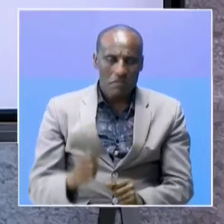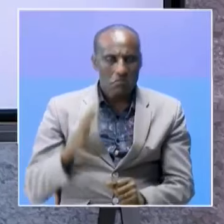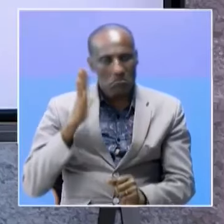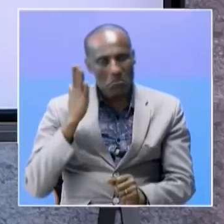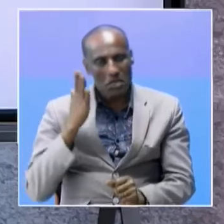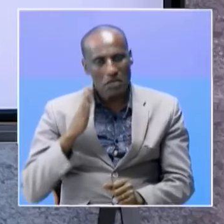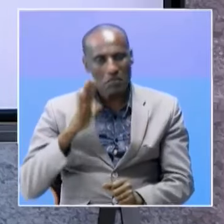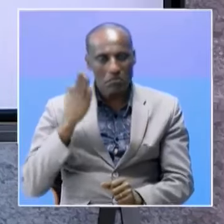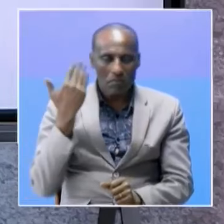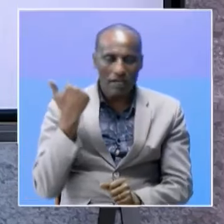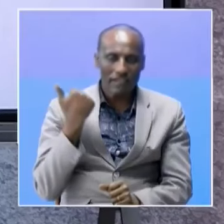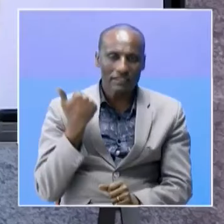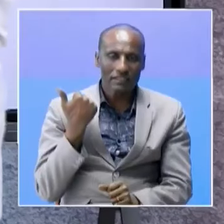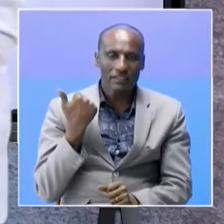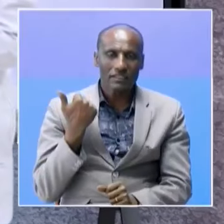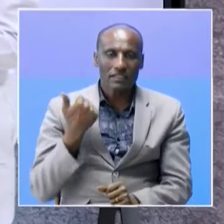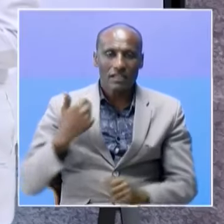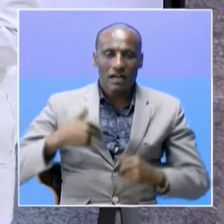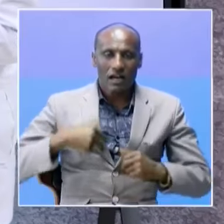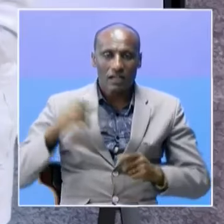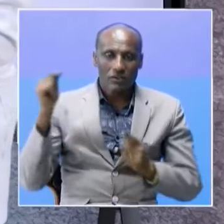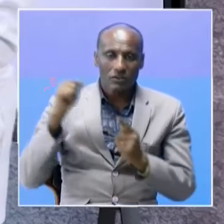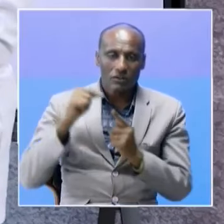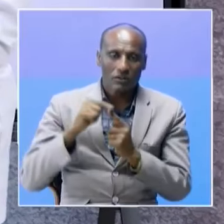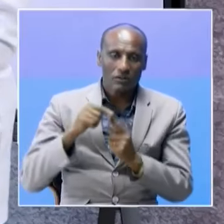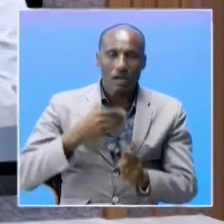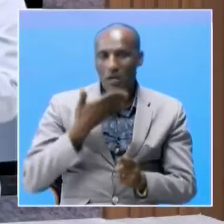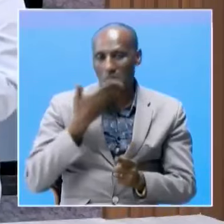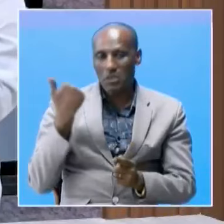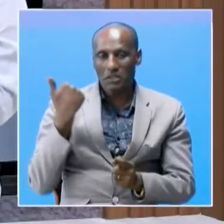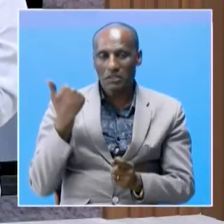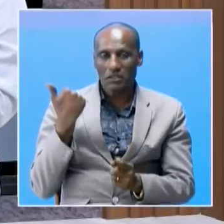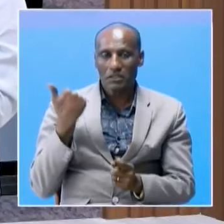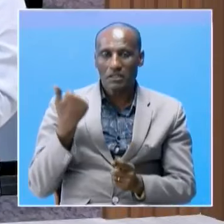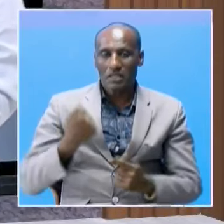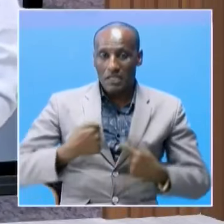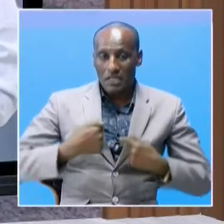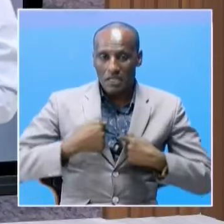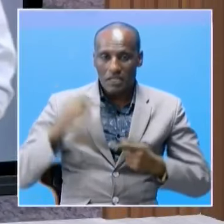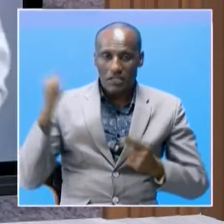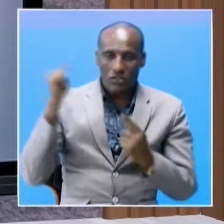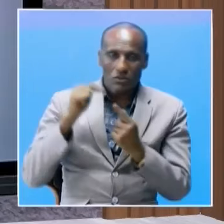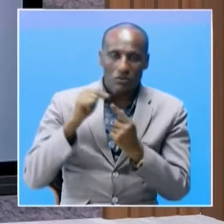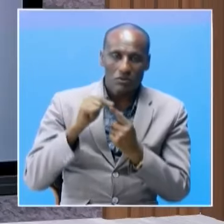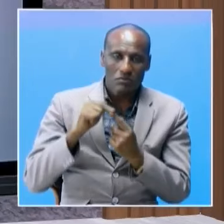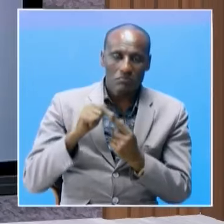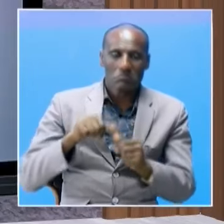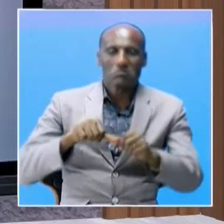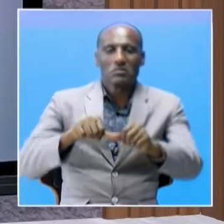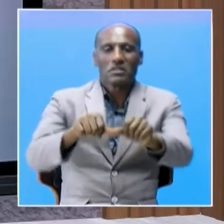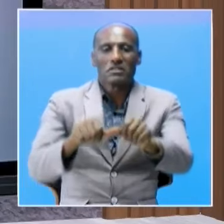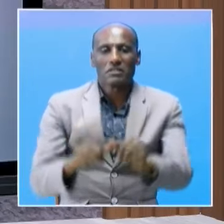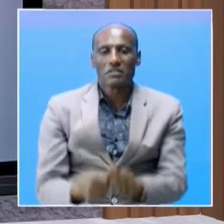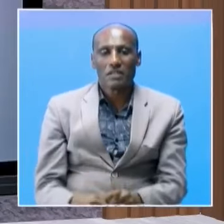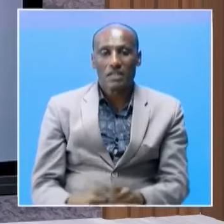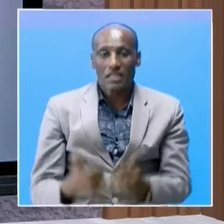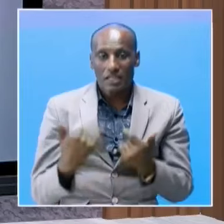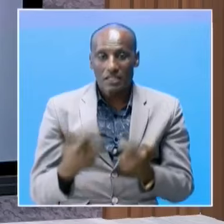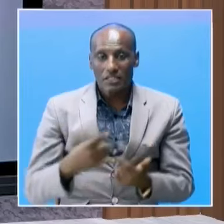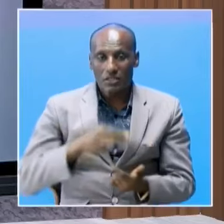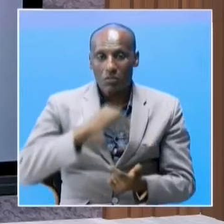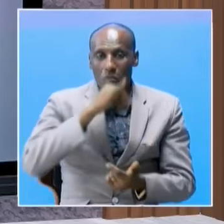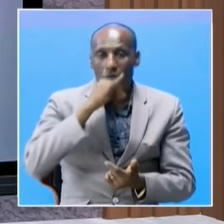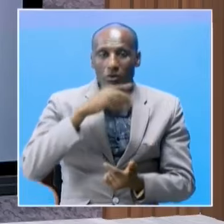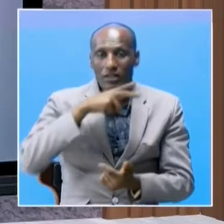might, had to, had better, need to, etc. These modal verbs, or